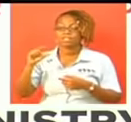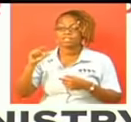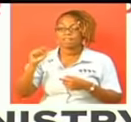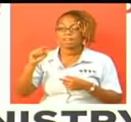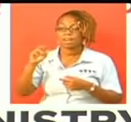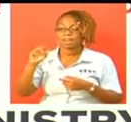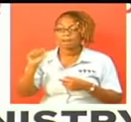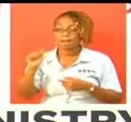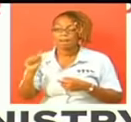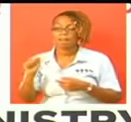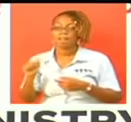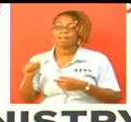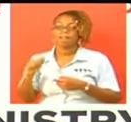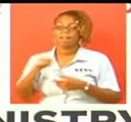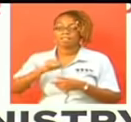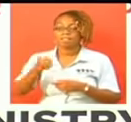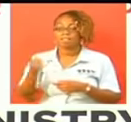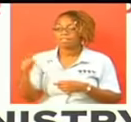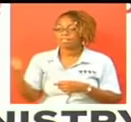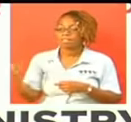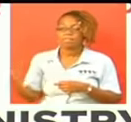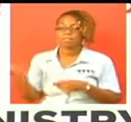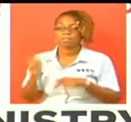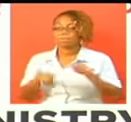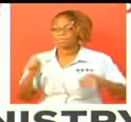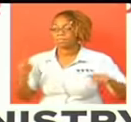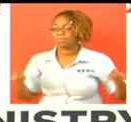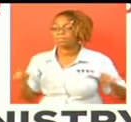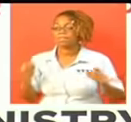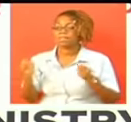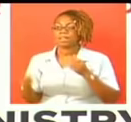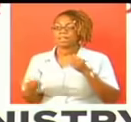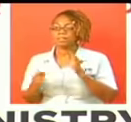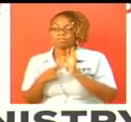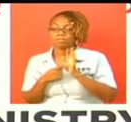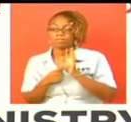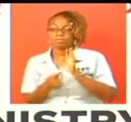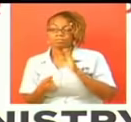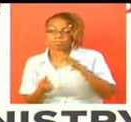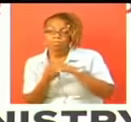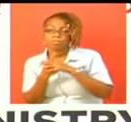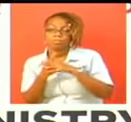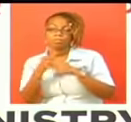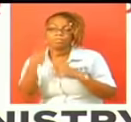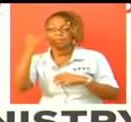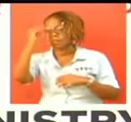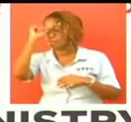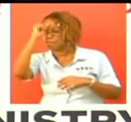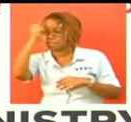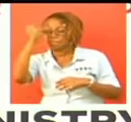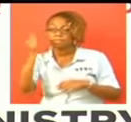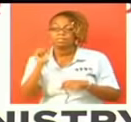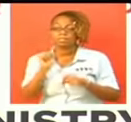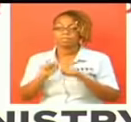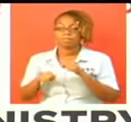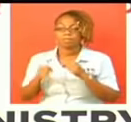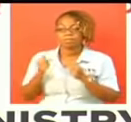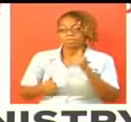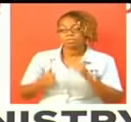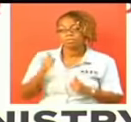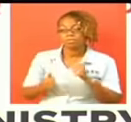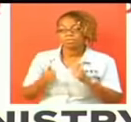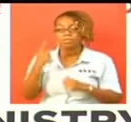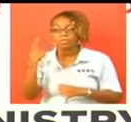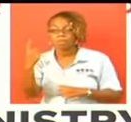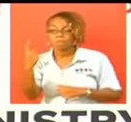Delta variant being the one that showed up in India. So it's really in sequence which one popped up first in which country. They just name it